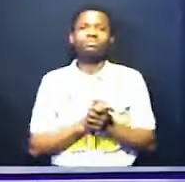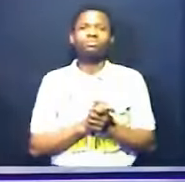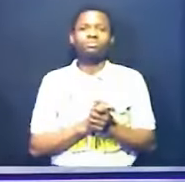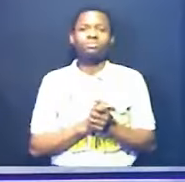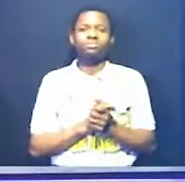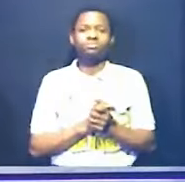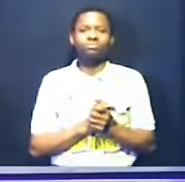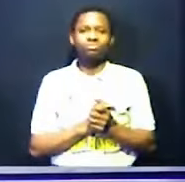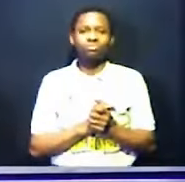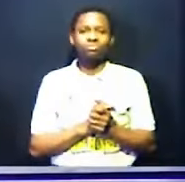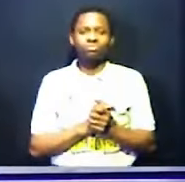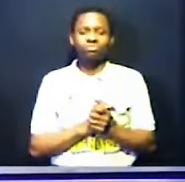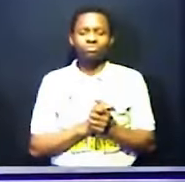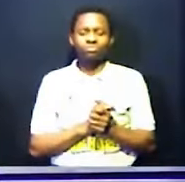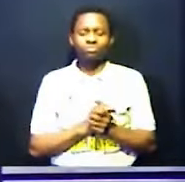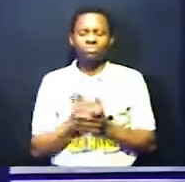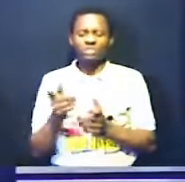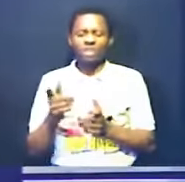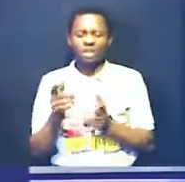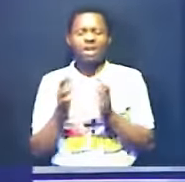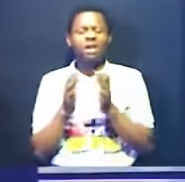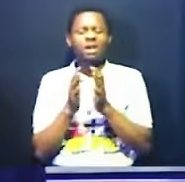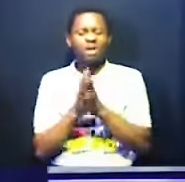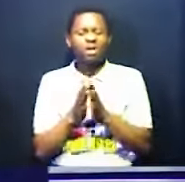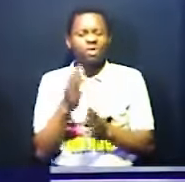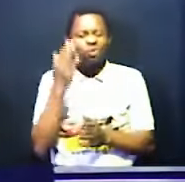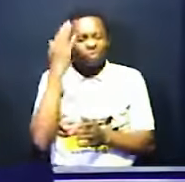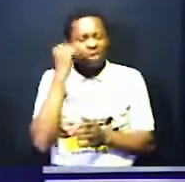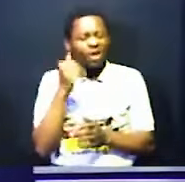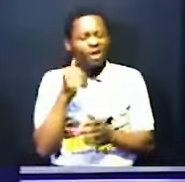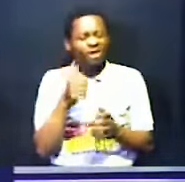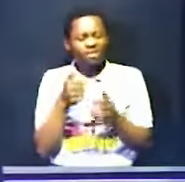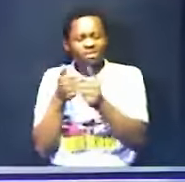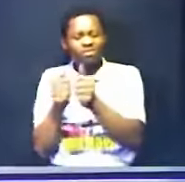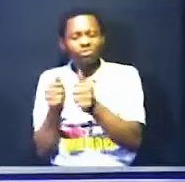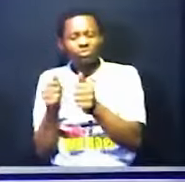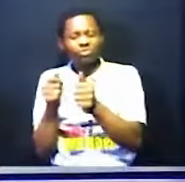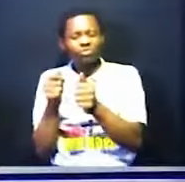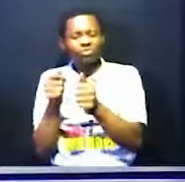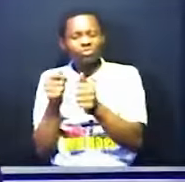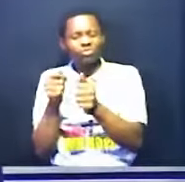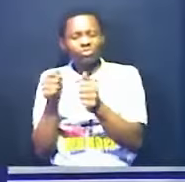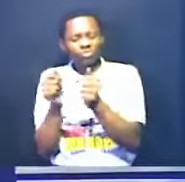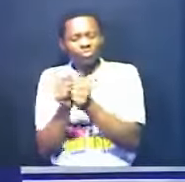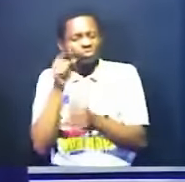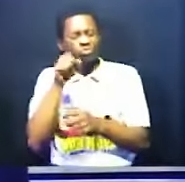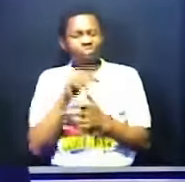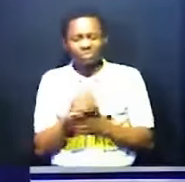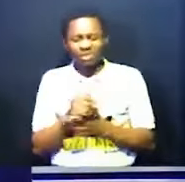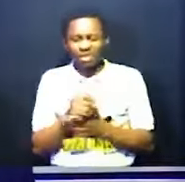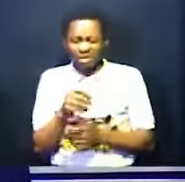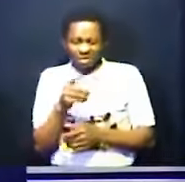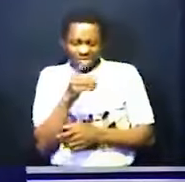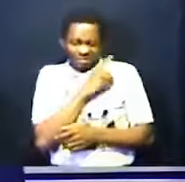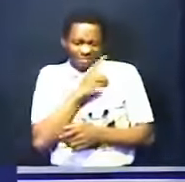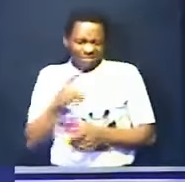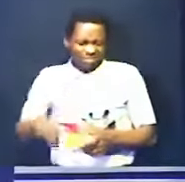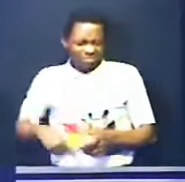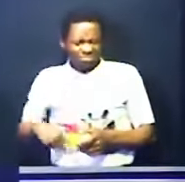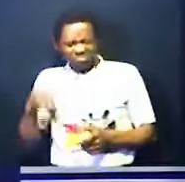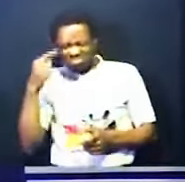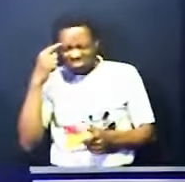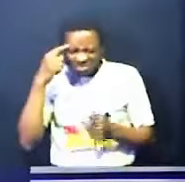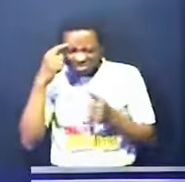Why should he go with you? Adenti eno no ene wonko. David says something fishy about this request. Did he say adia